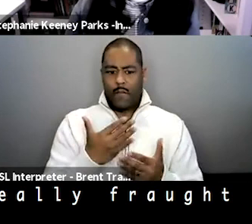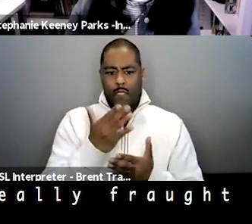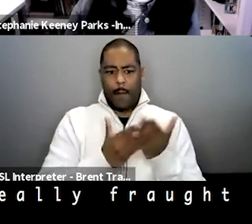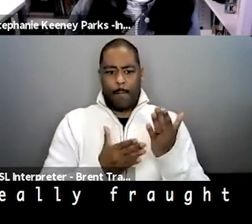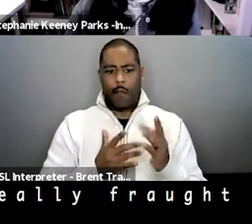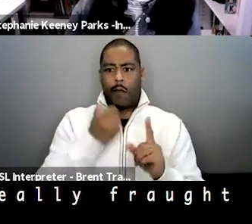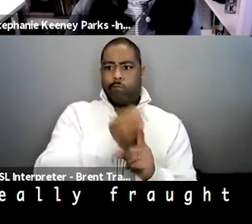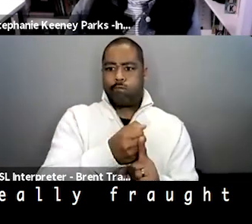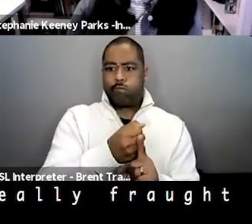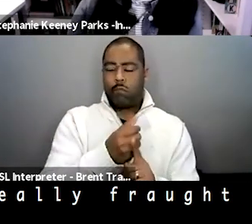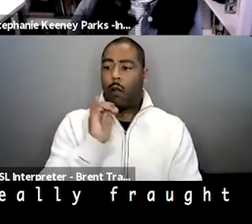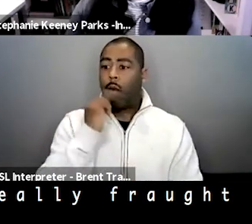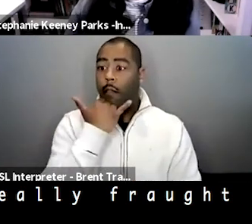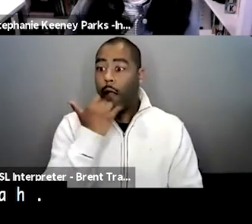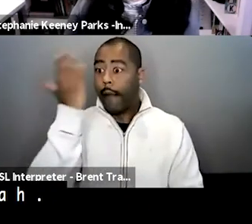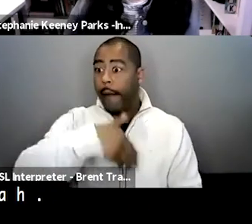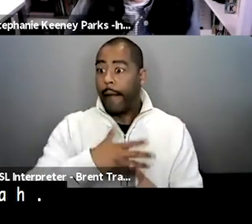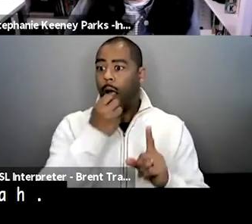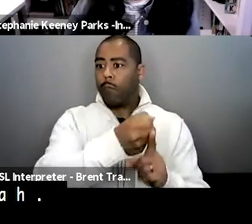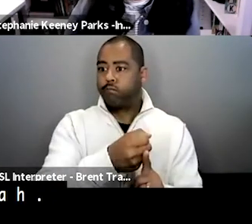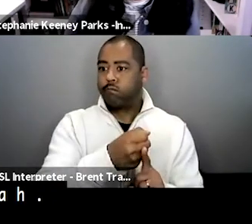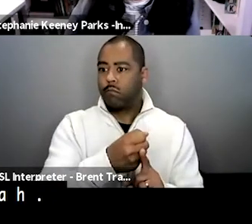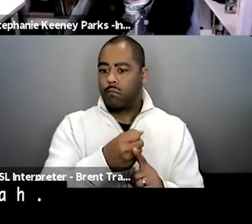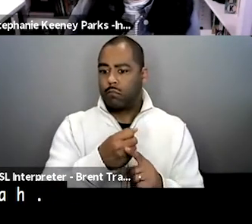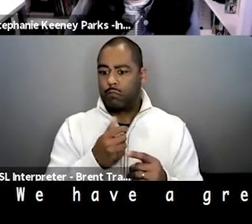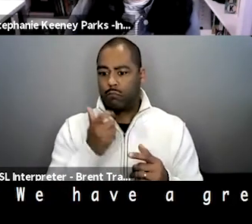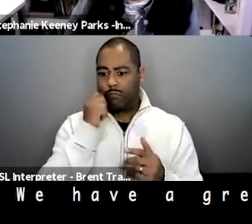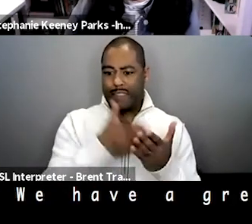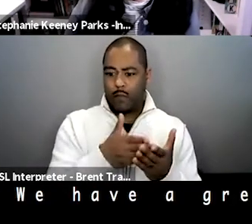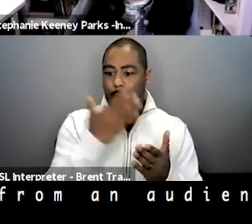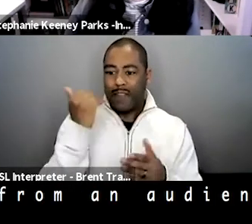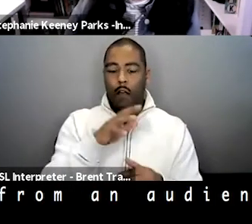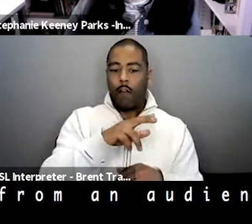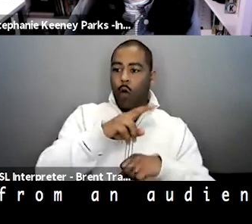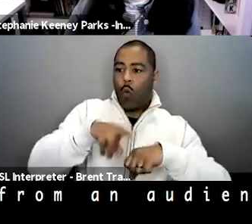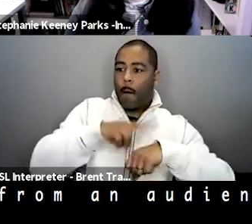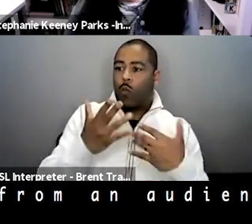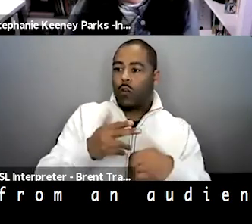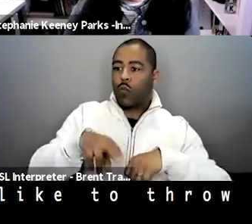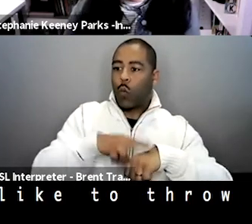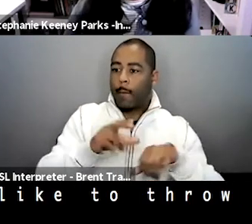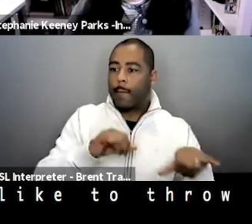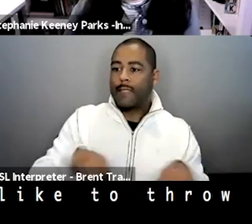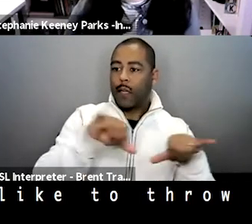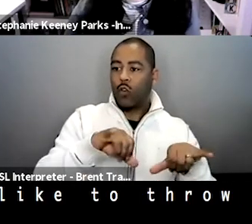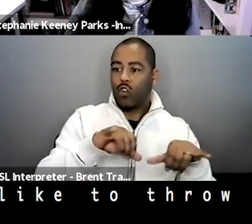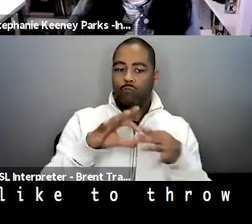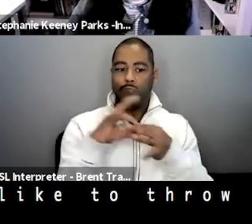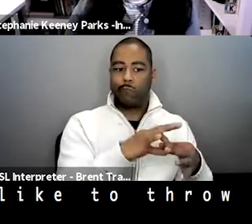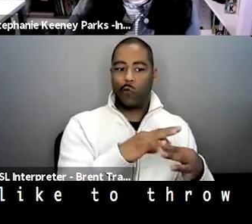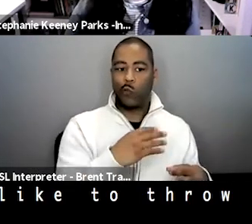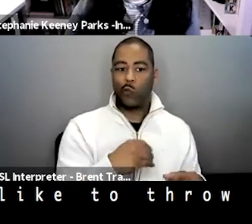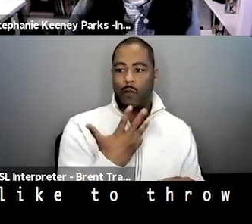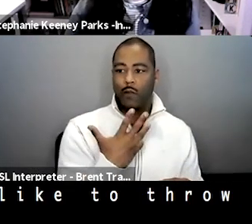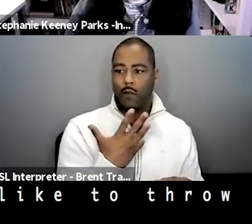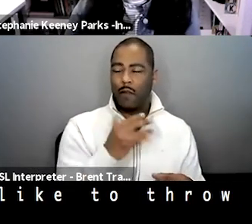being tied to language and social norms and things like that is really fraught with this. Mm-hmm. We